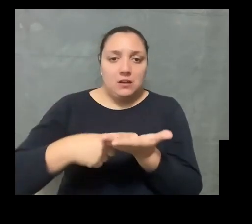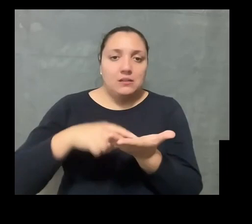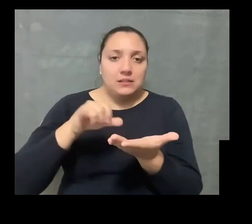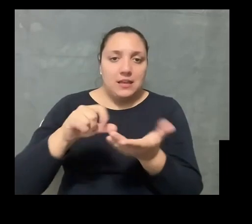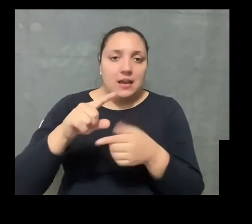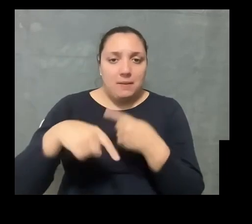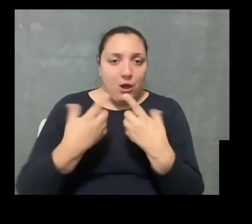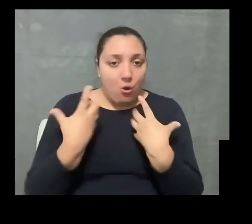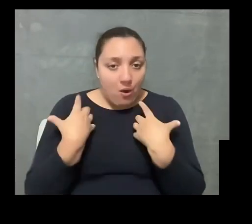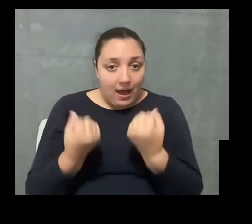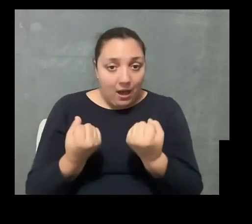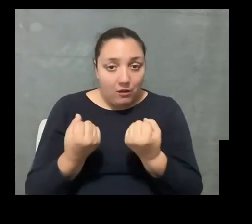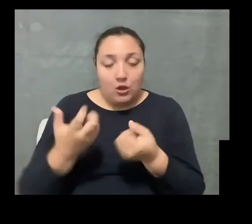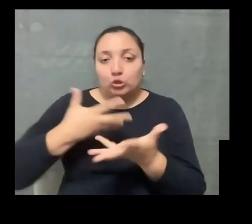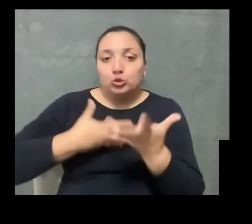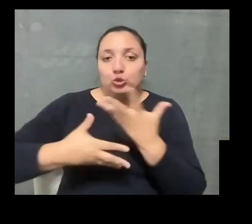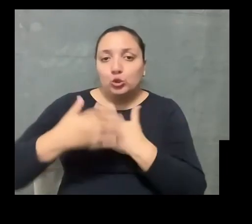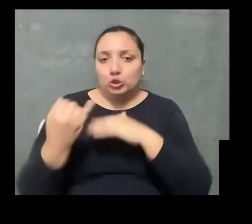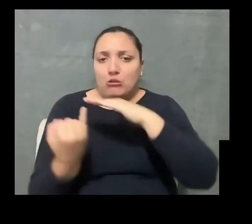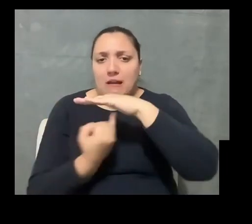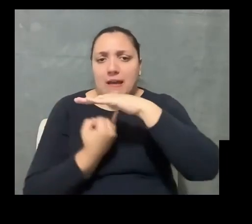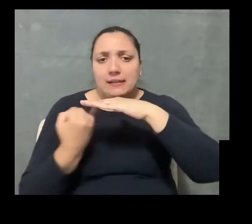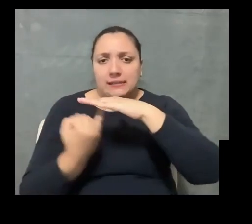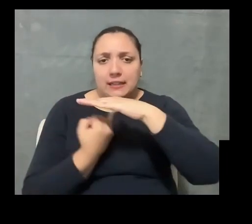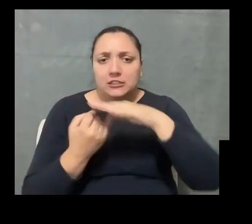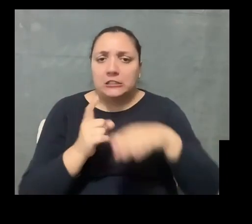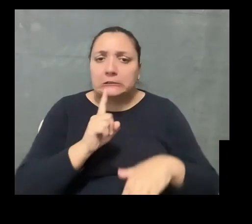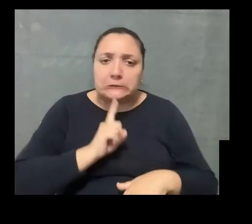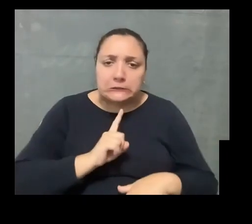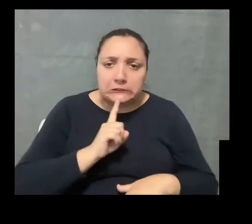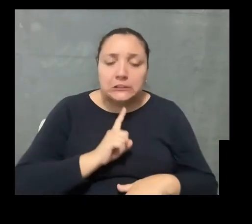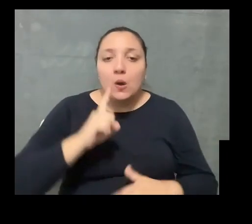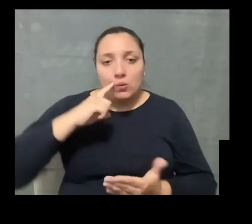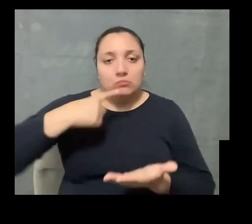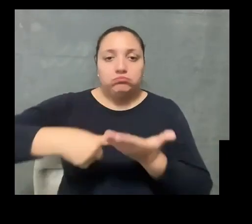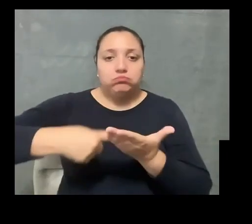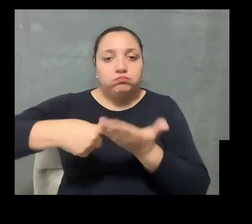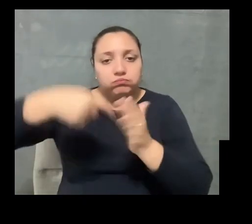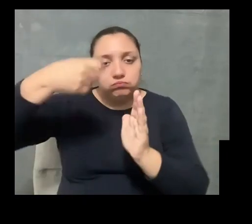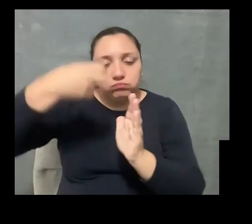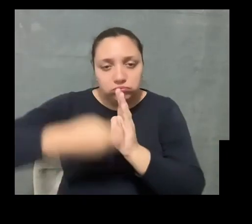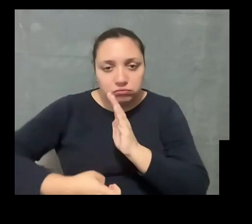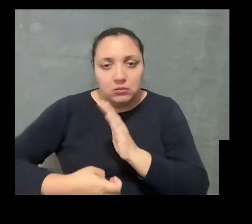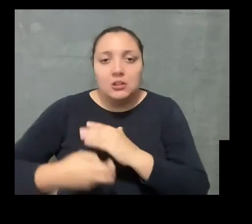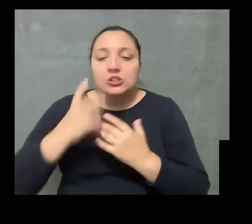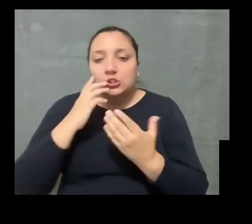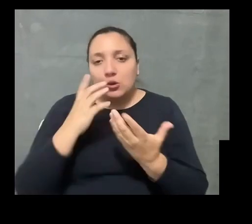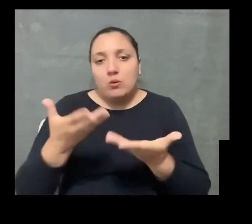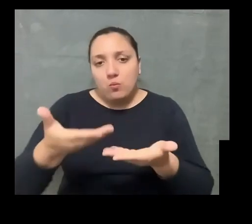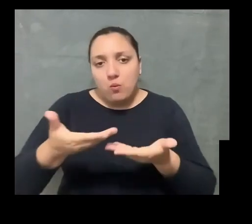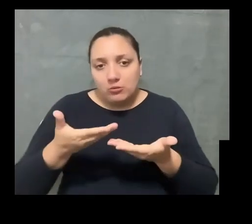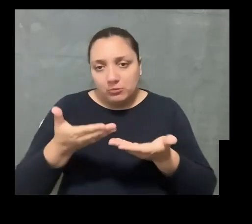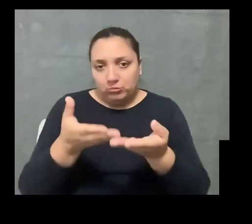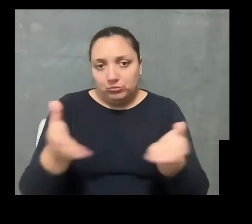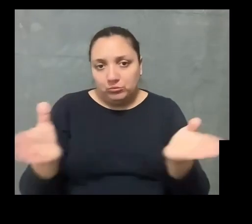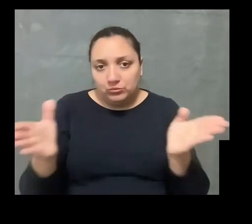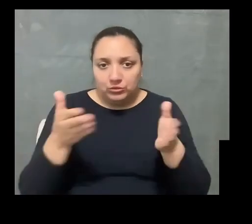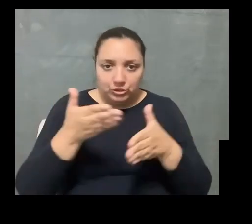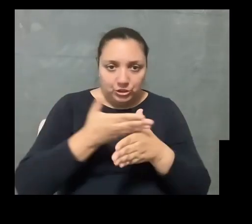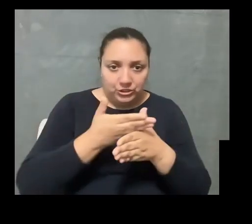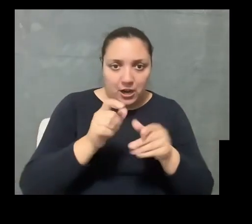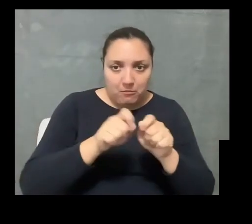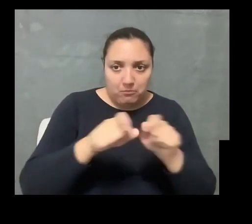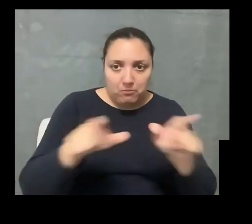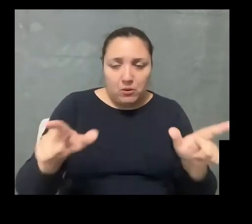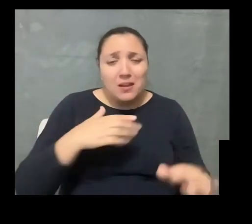about social isolation. And so this is really an opportunity to dive into specifics. And we welcome you to share these meetings widely. They're available on our website. And please